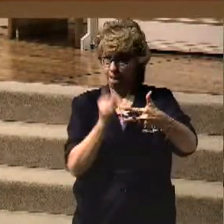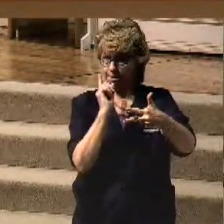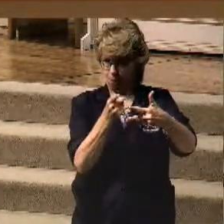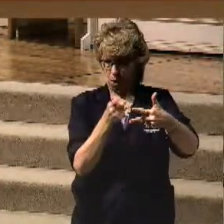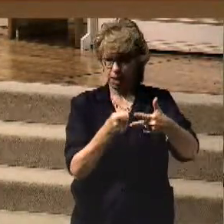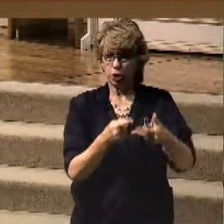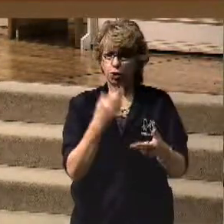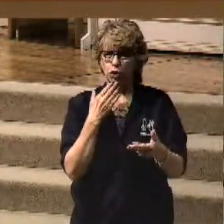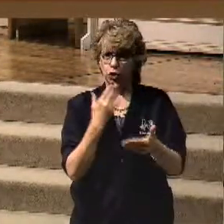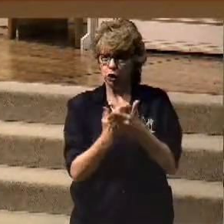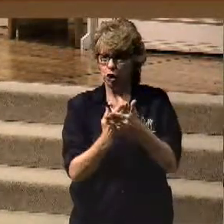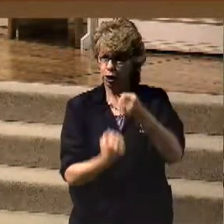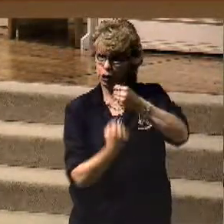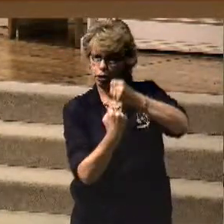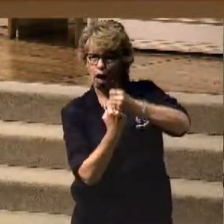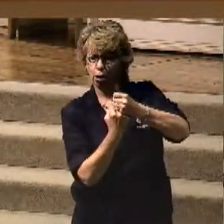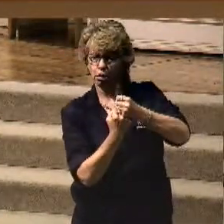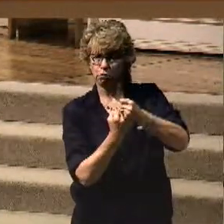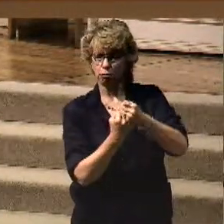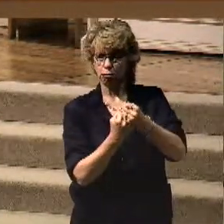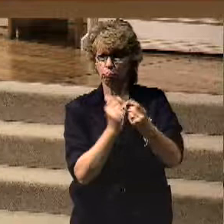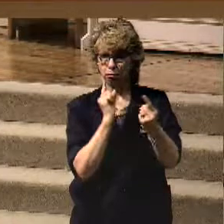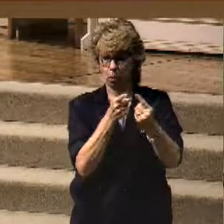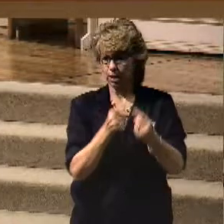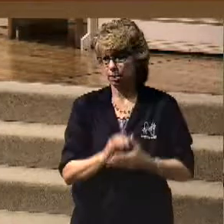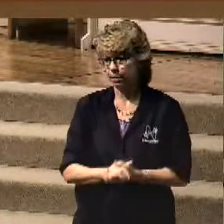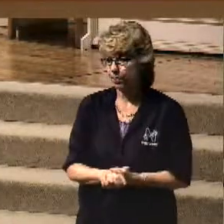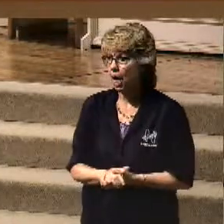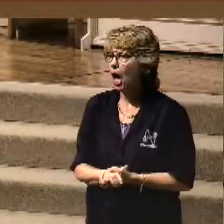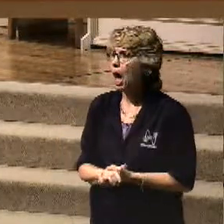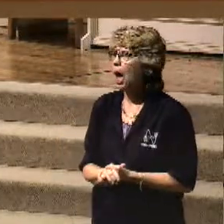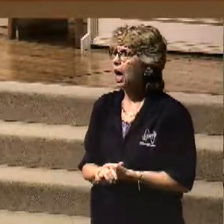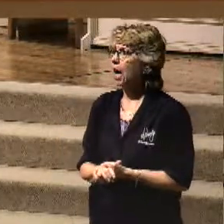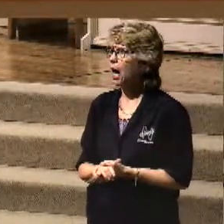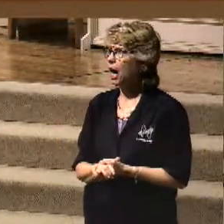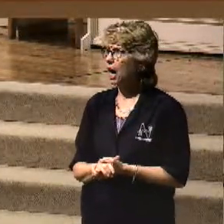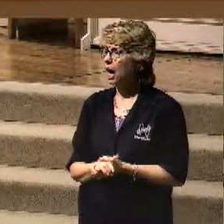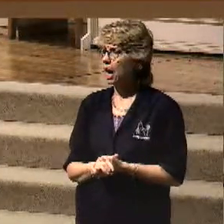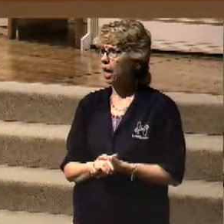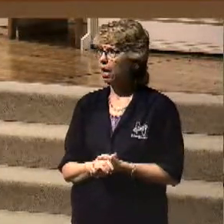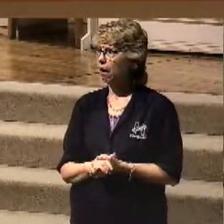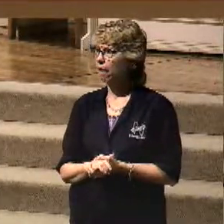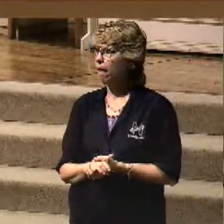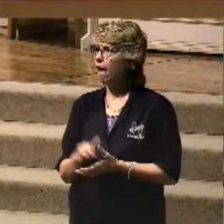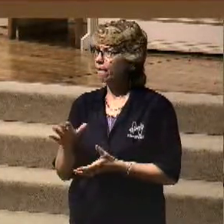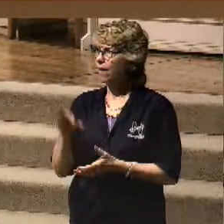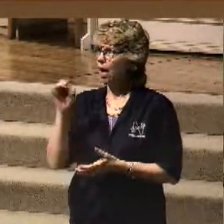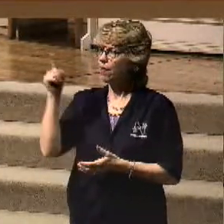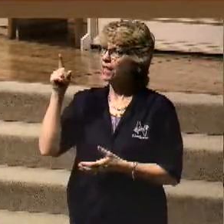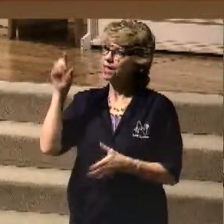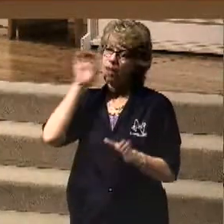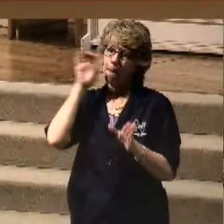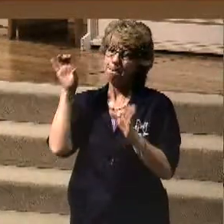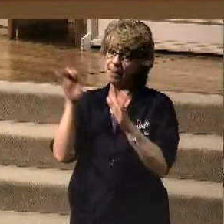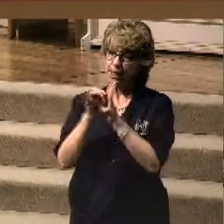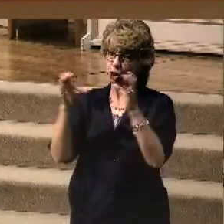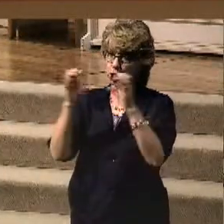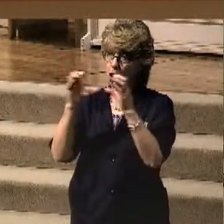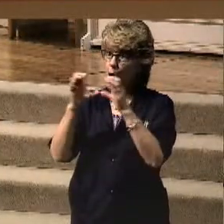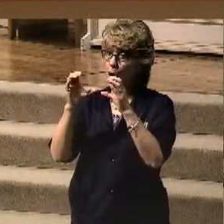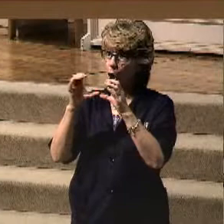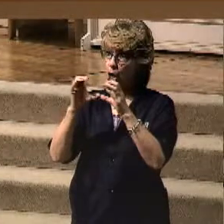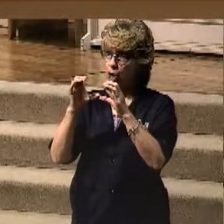And these are good anchor points. I mentioned to you that little postcard. Well, I ran across that, and I thought I'd throw it up there in case that